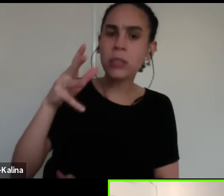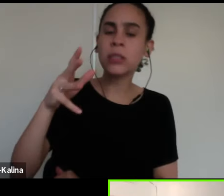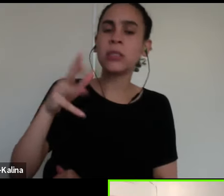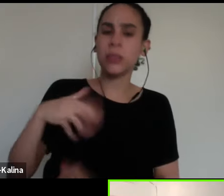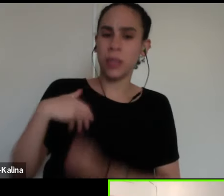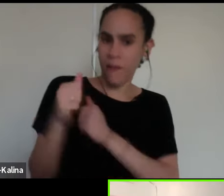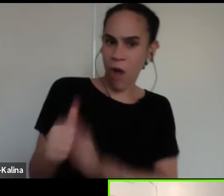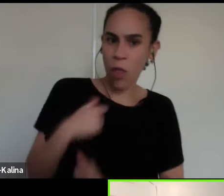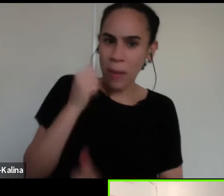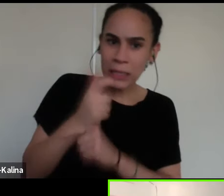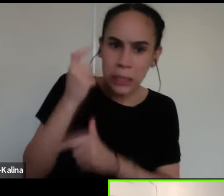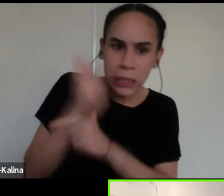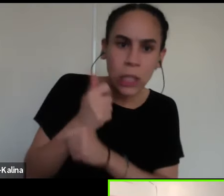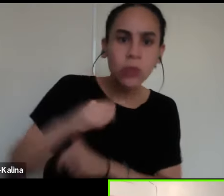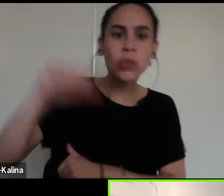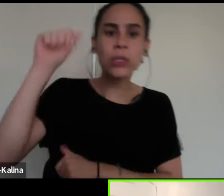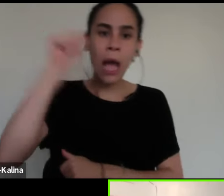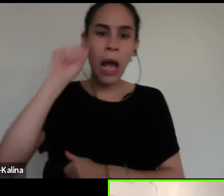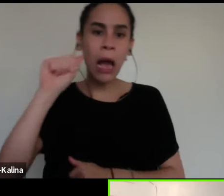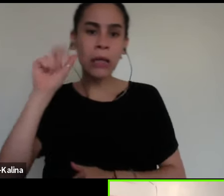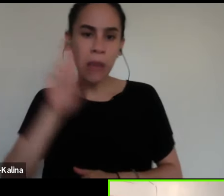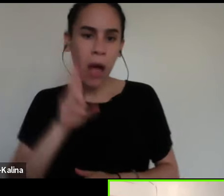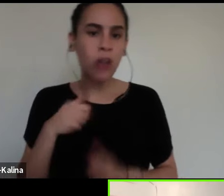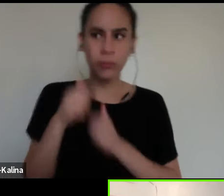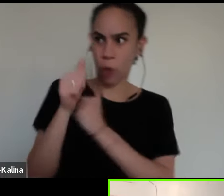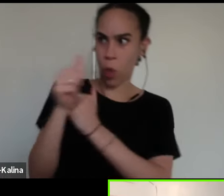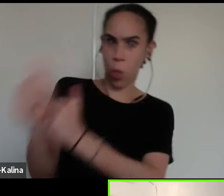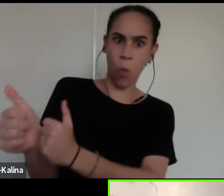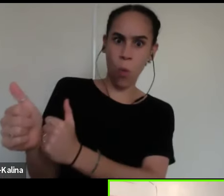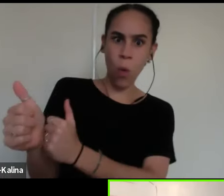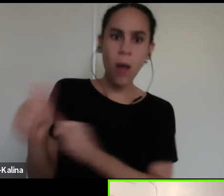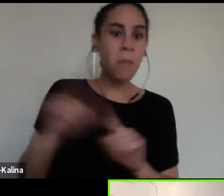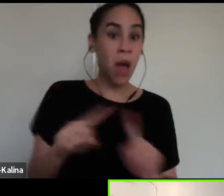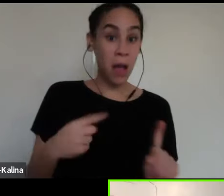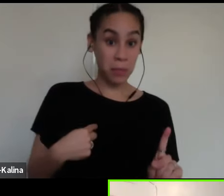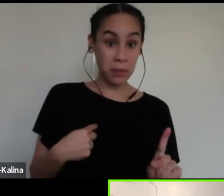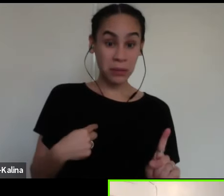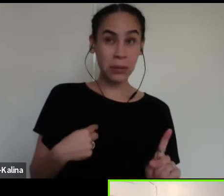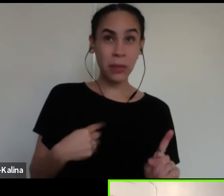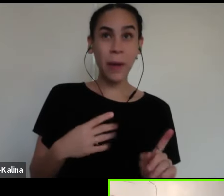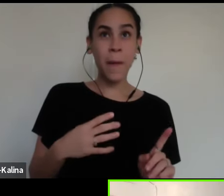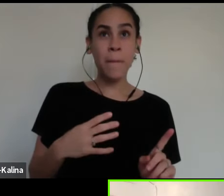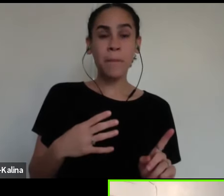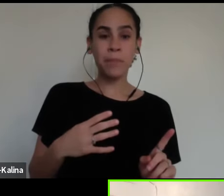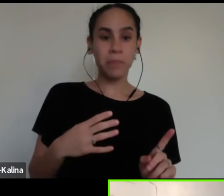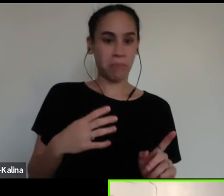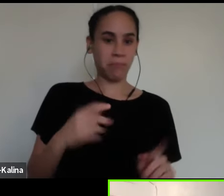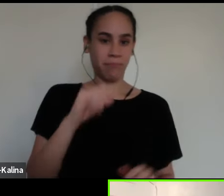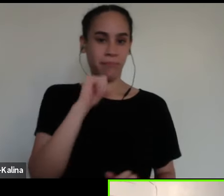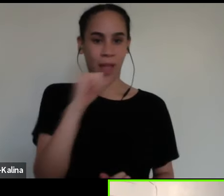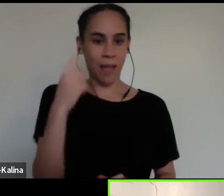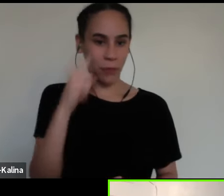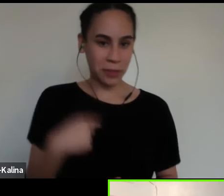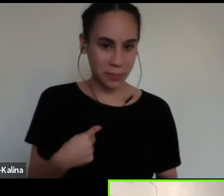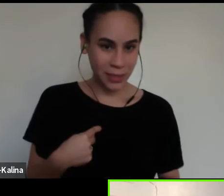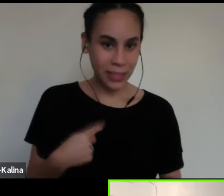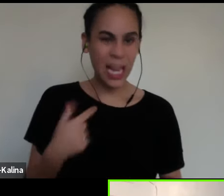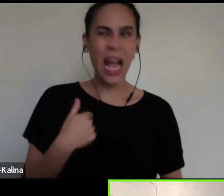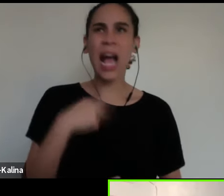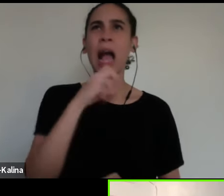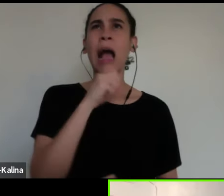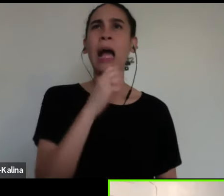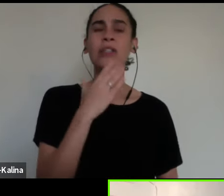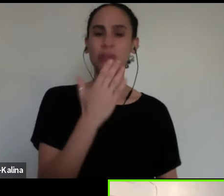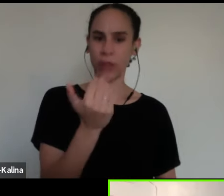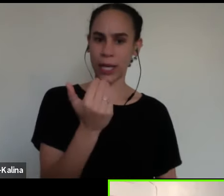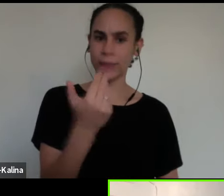what your aunts and uncles do. But that was not to be how it turned out for me. I was 15. I was in